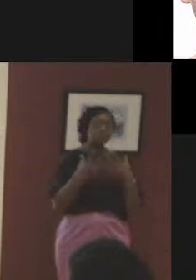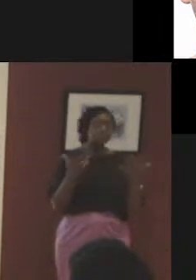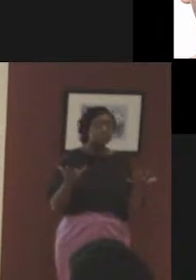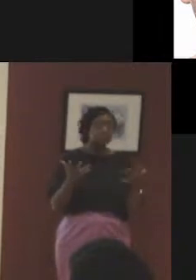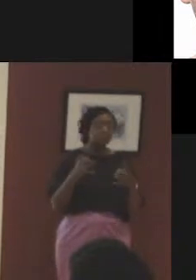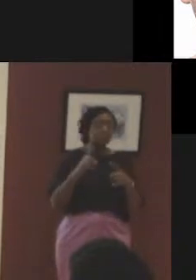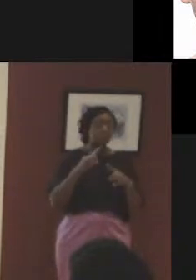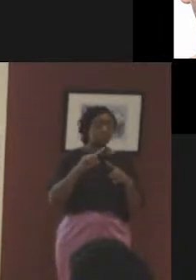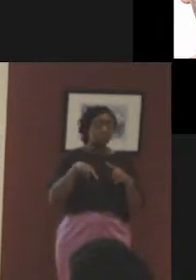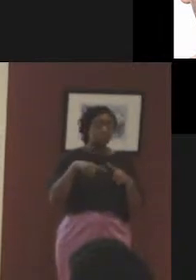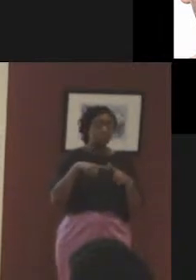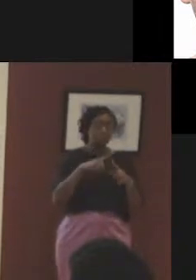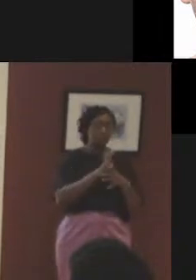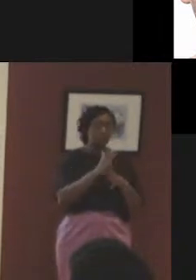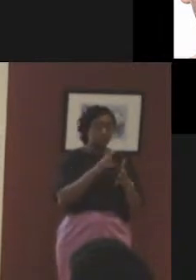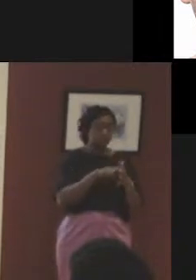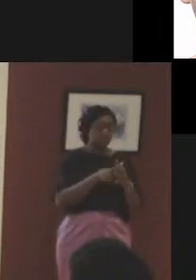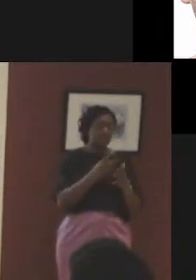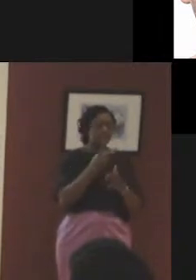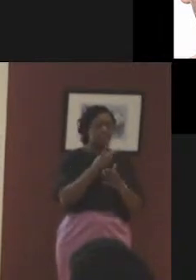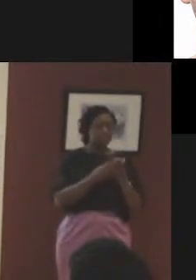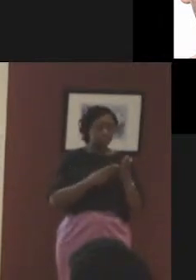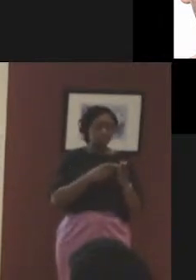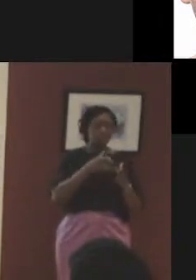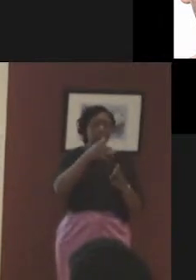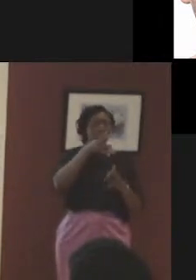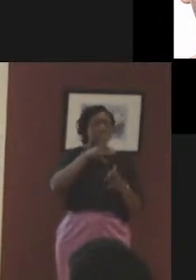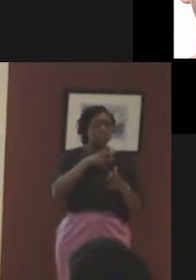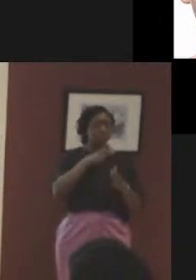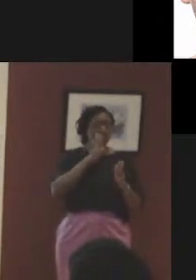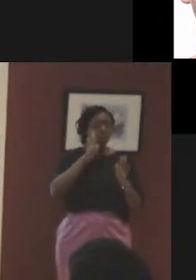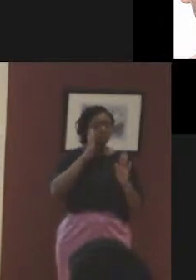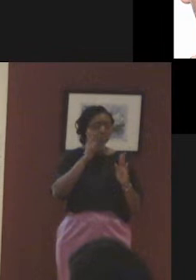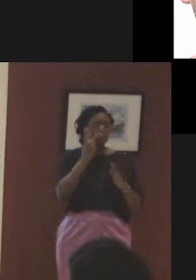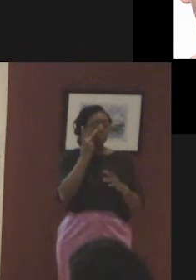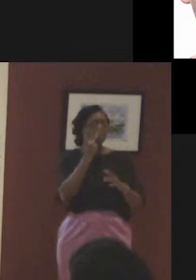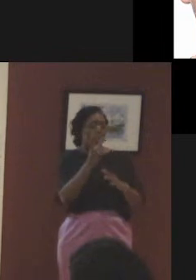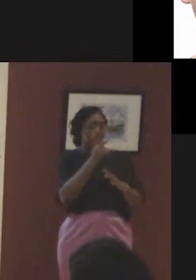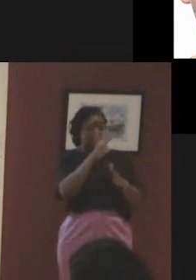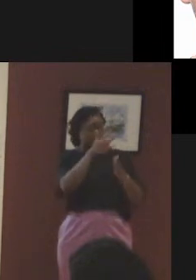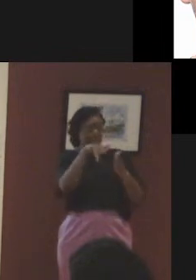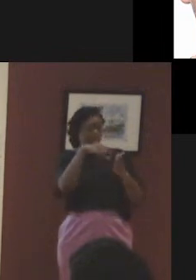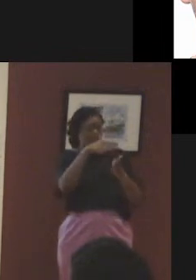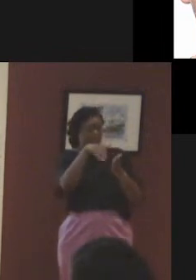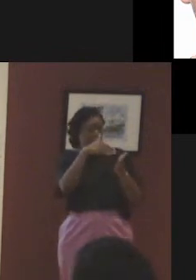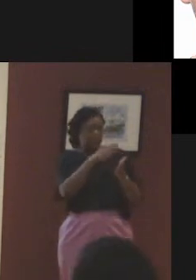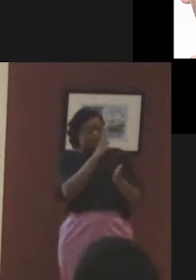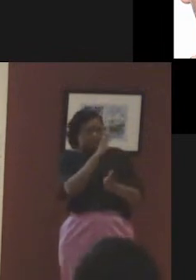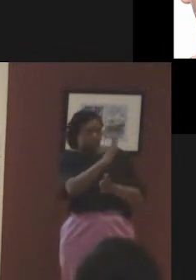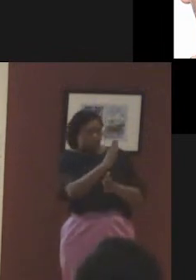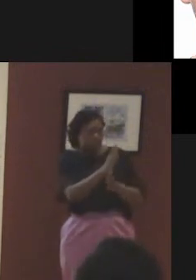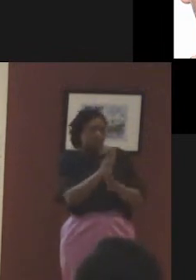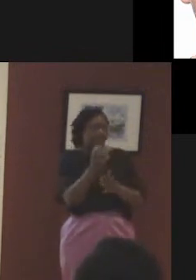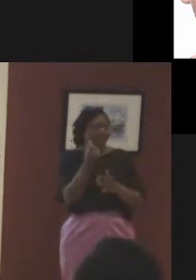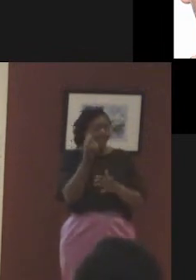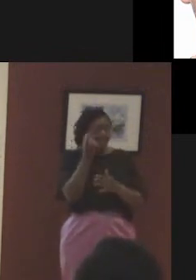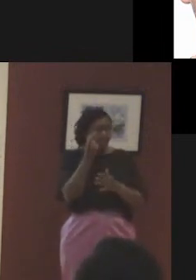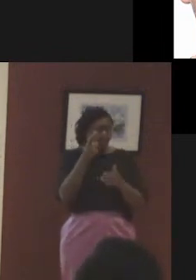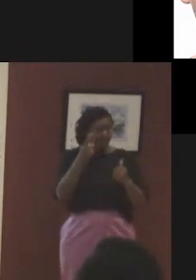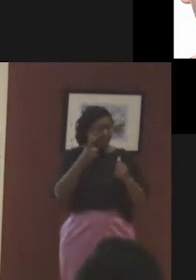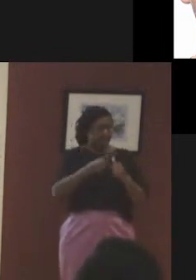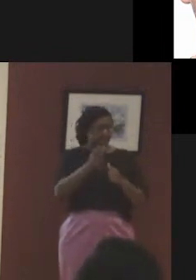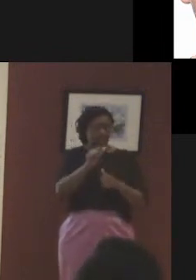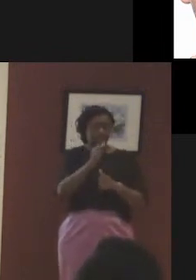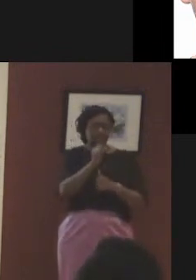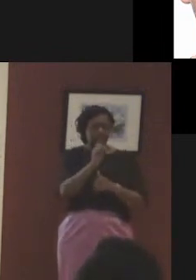So as the video begins, both men look toward a center line. There's actually, in this video, no sound for the first